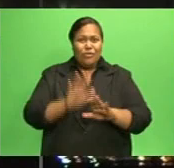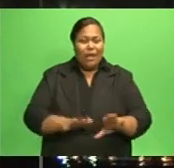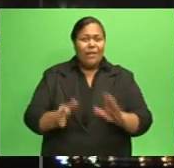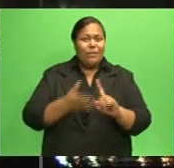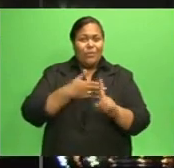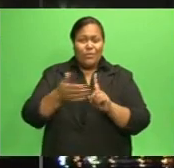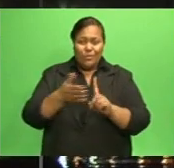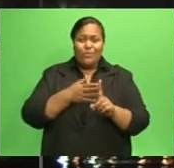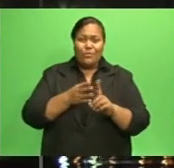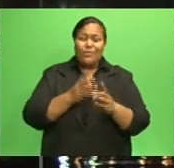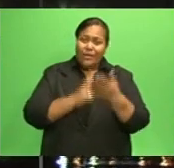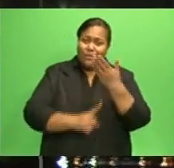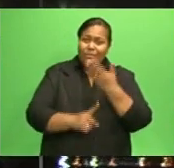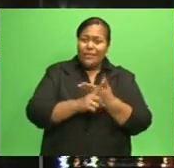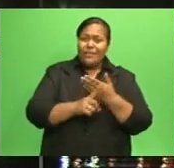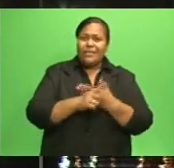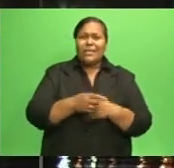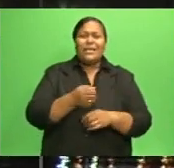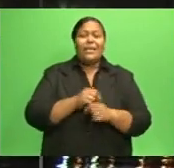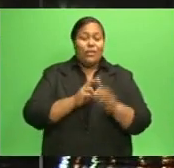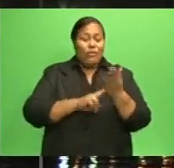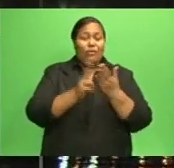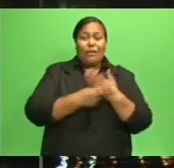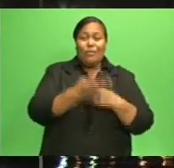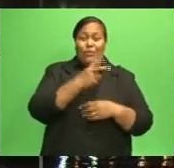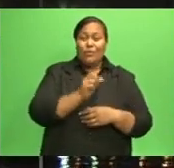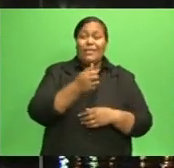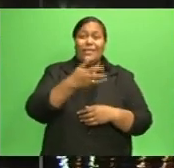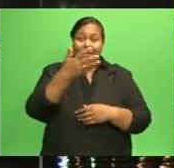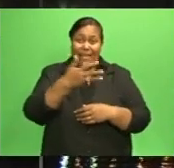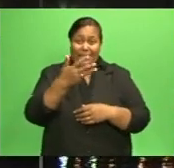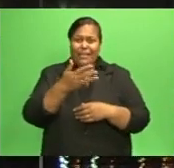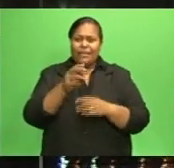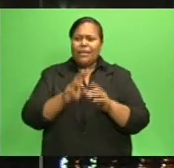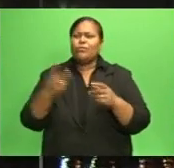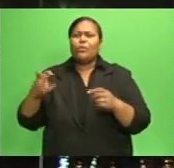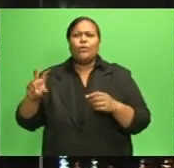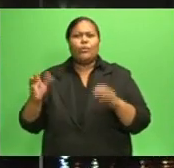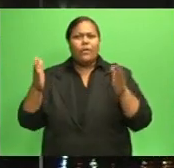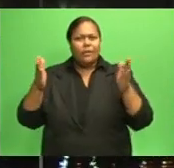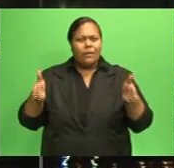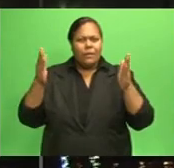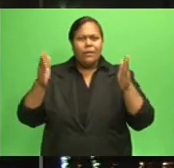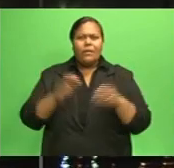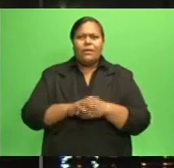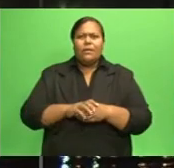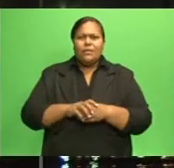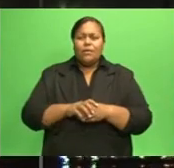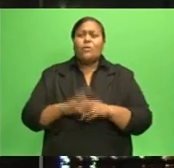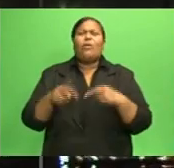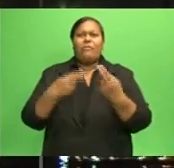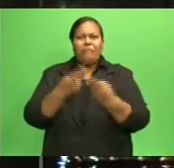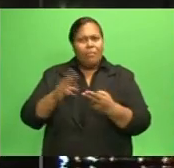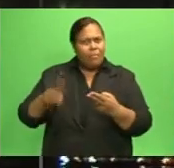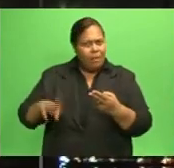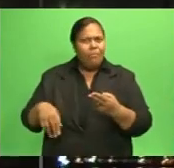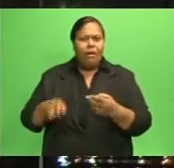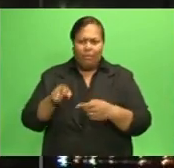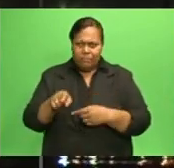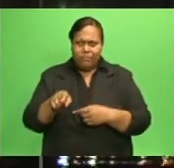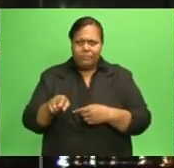and January 2020. 113 were victims with immediate family members as perpetrators. Sanyani